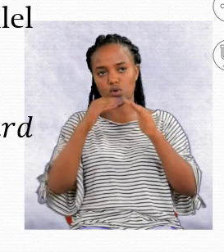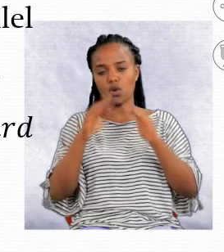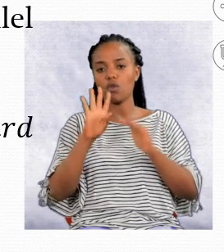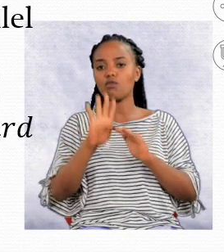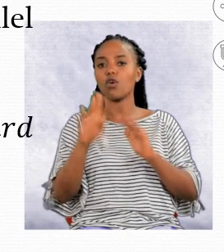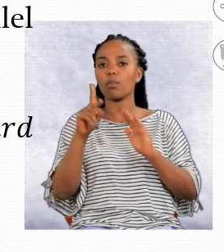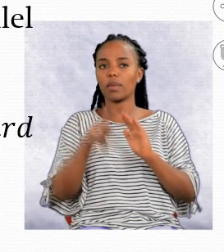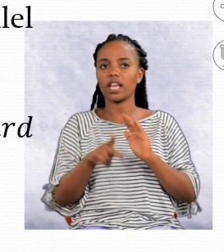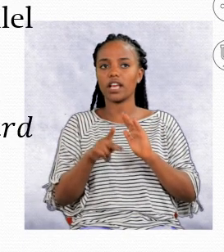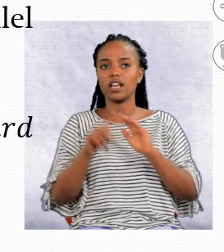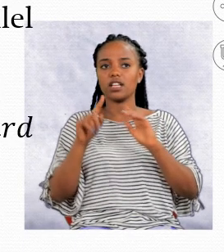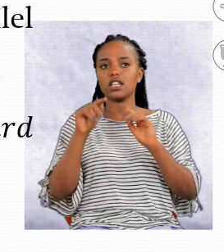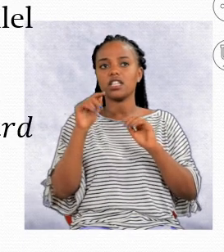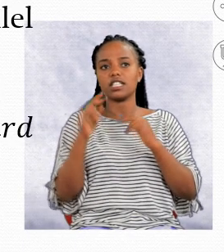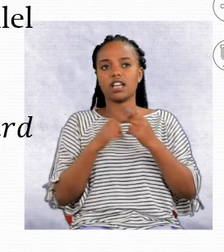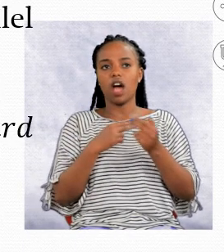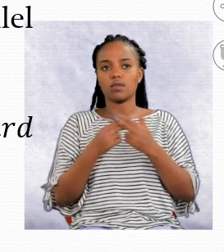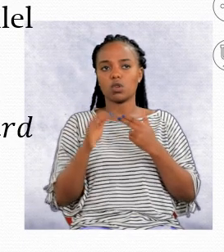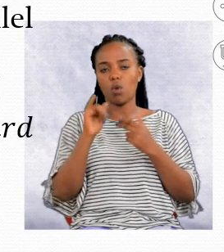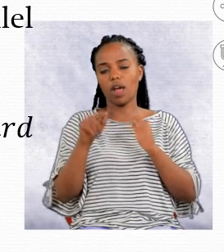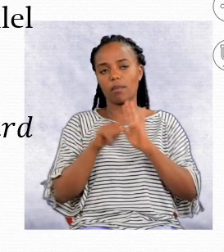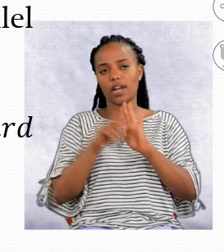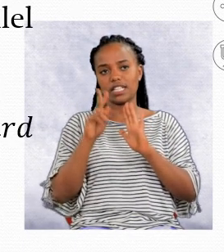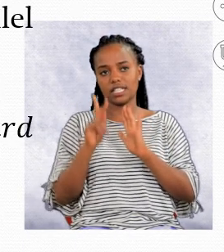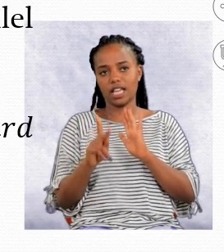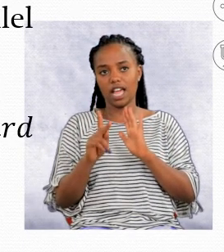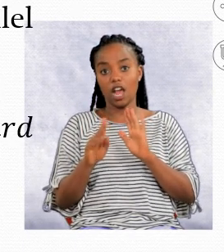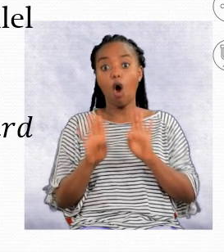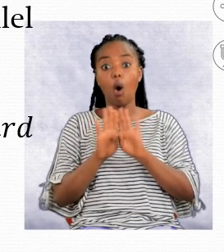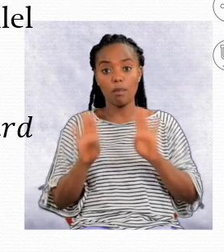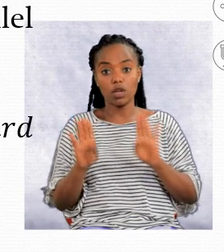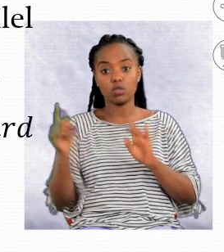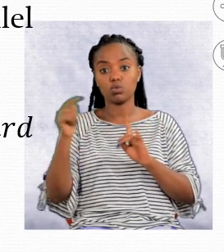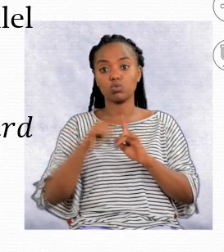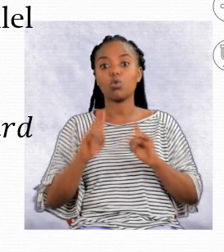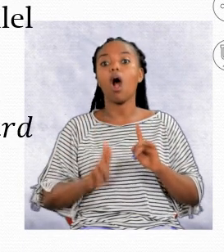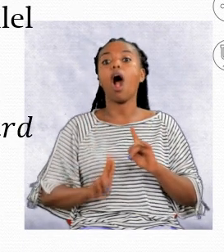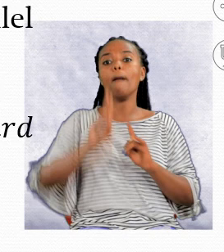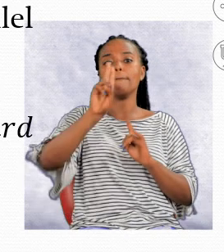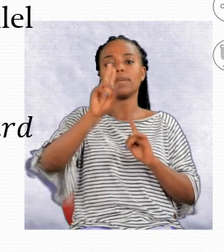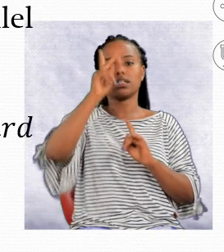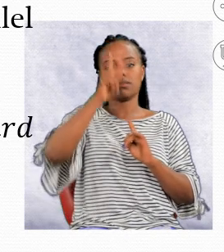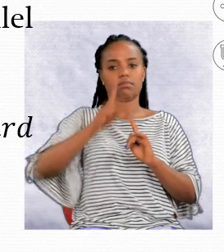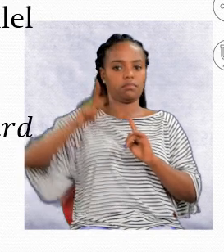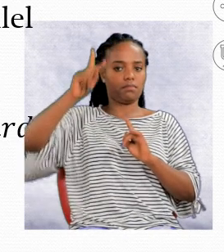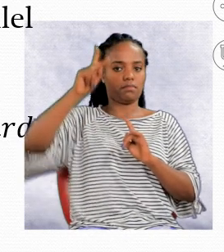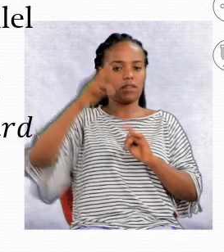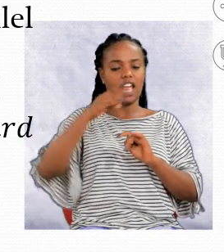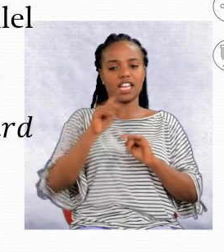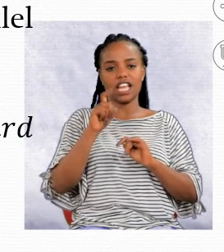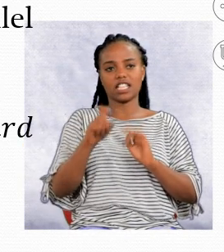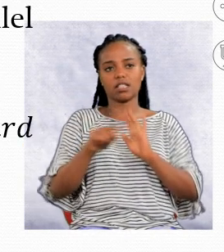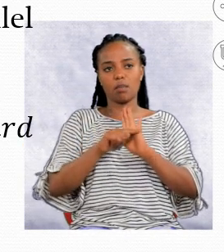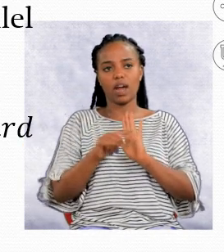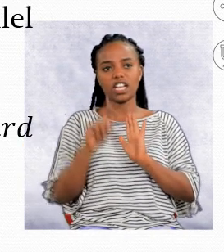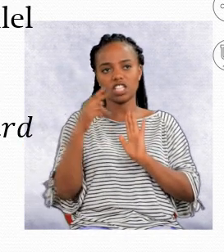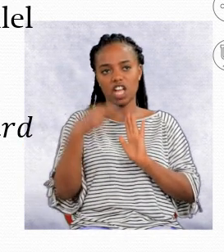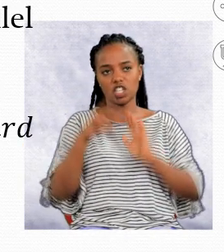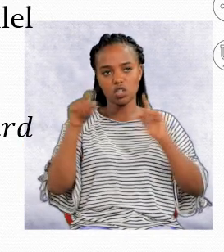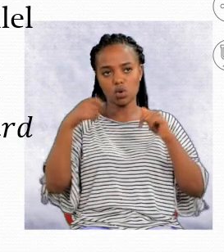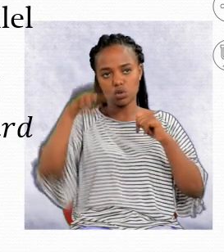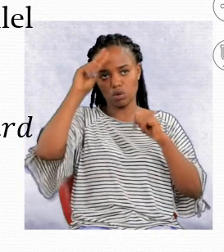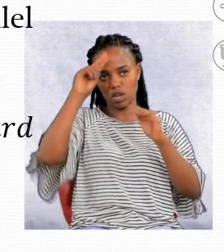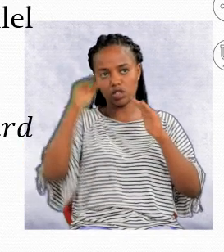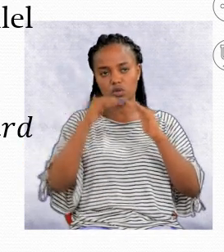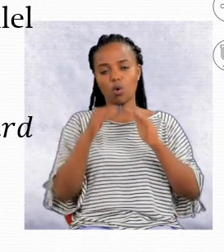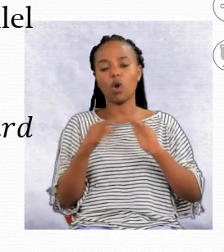to 4p times y minus k if it opens upward, and x minus h